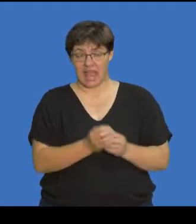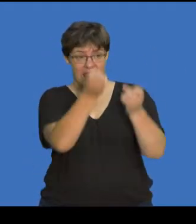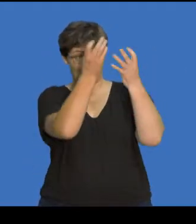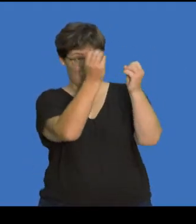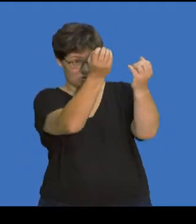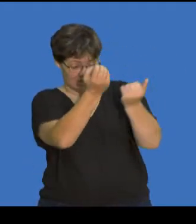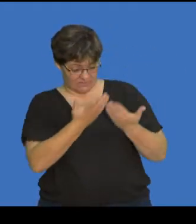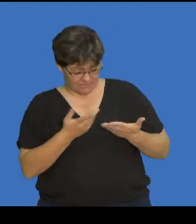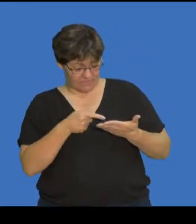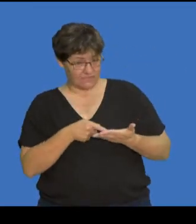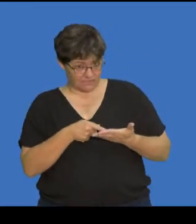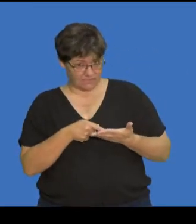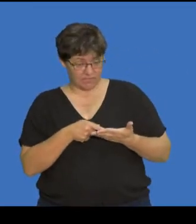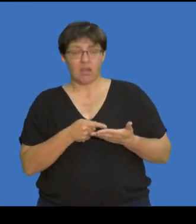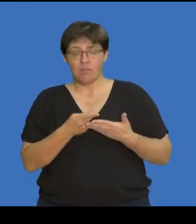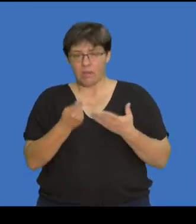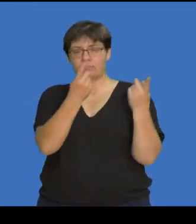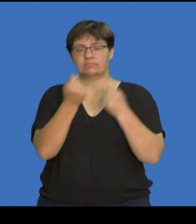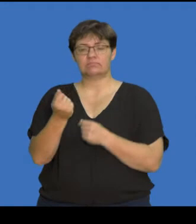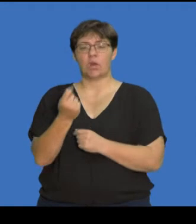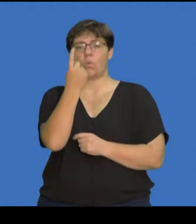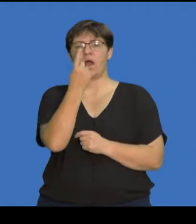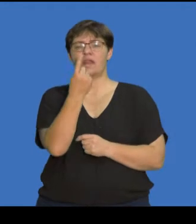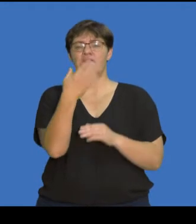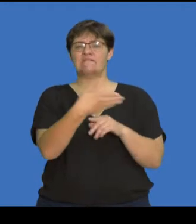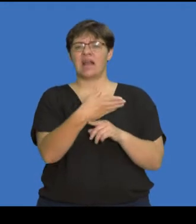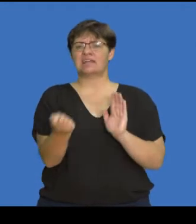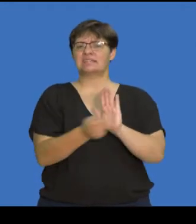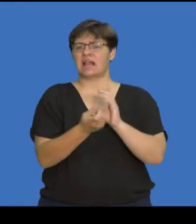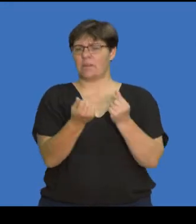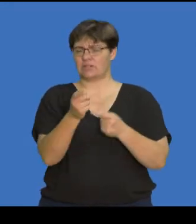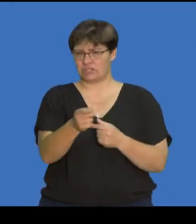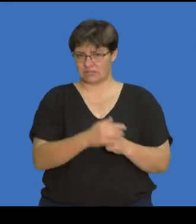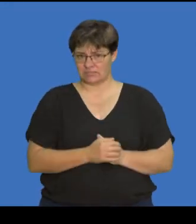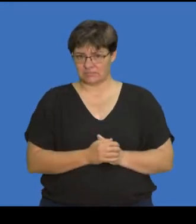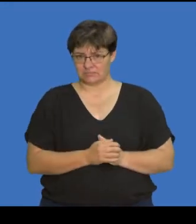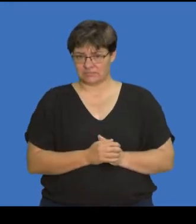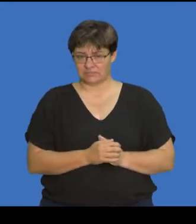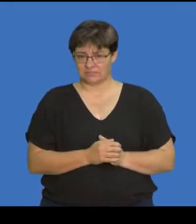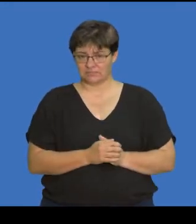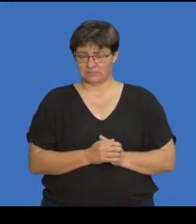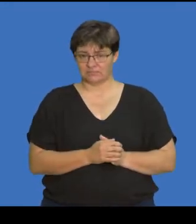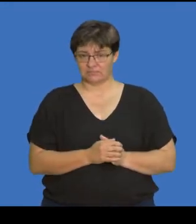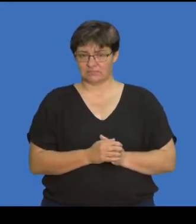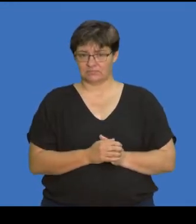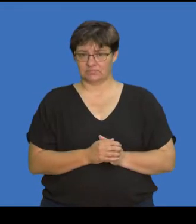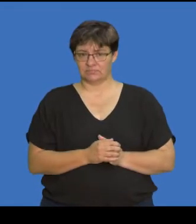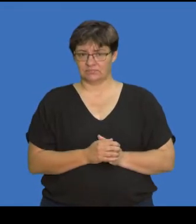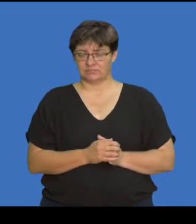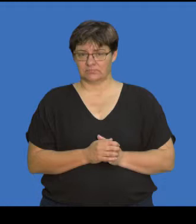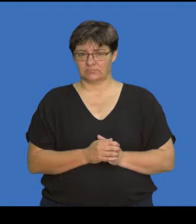information the selling price per flag. Let's get our pen there. Okay,